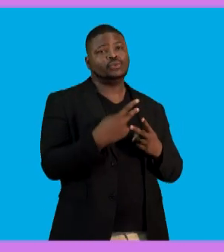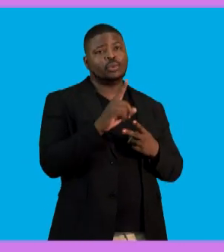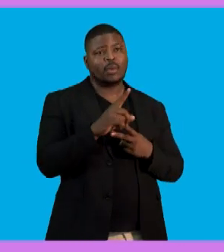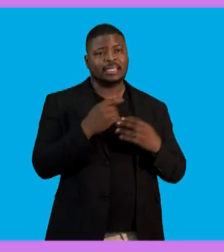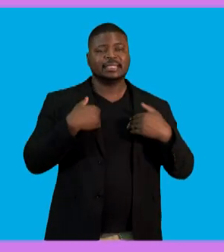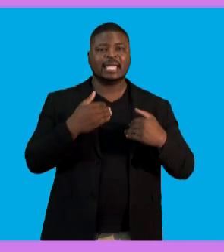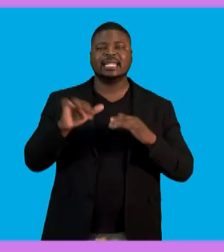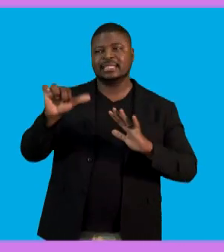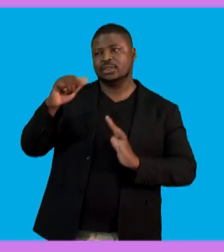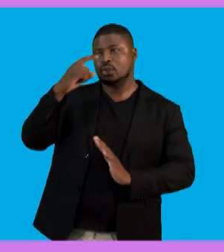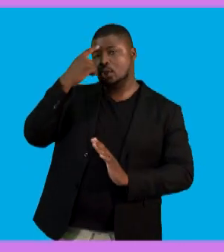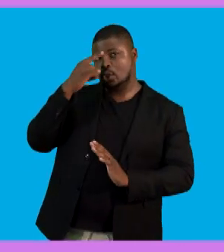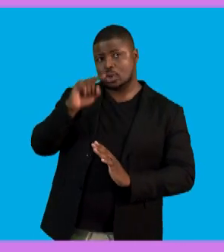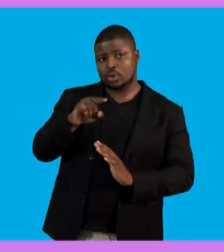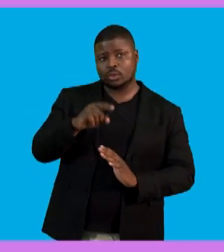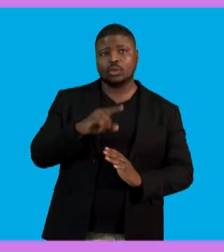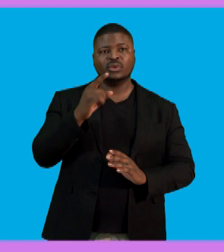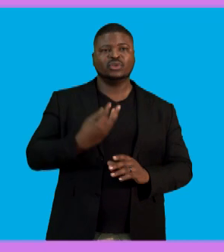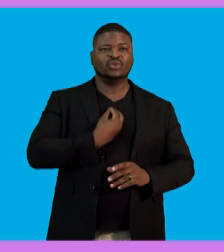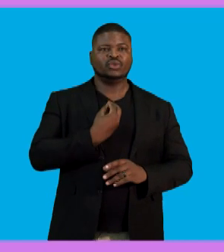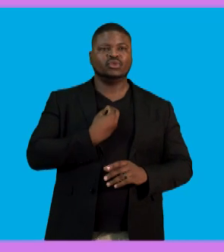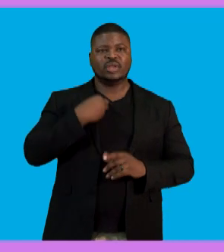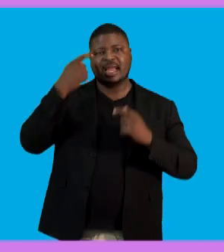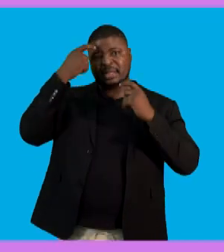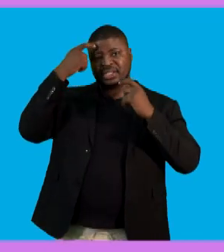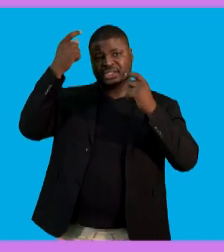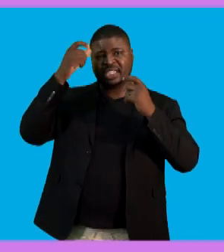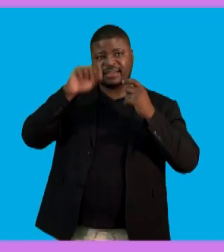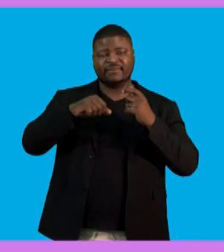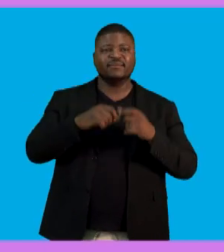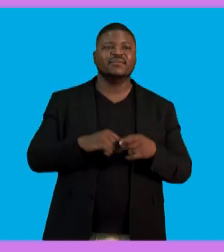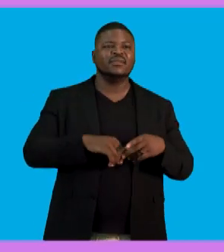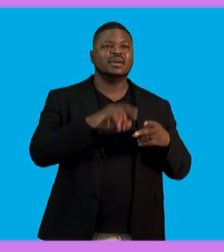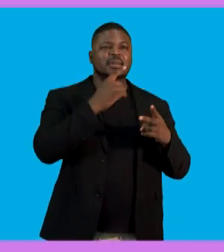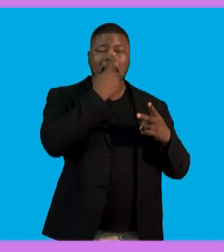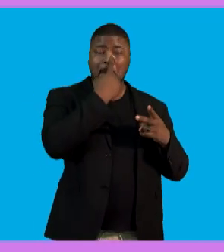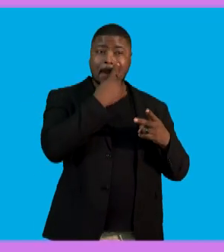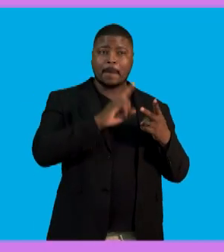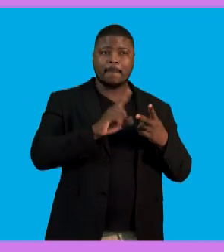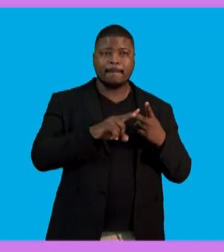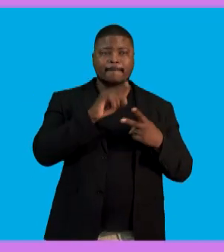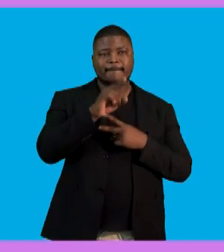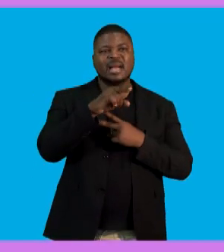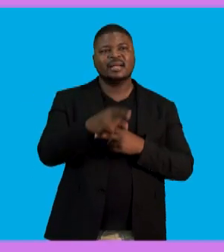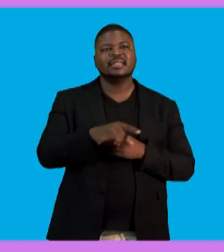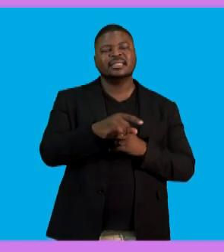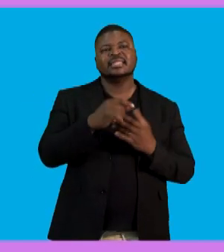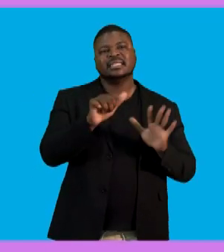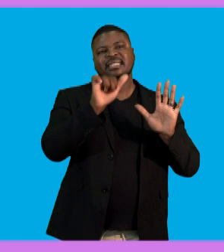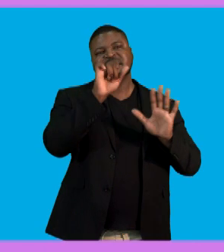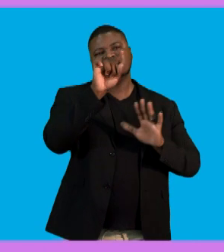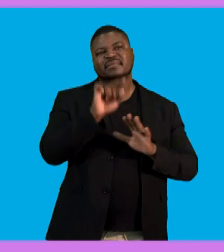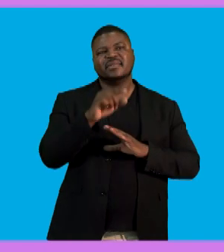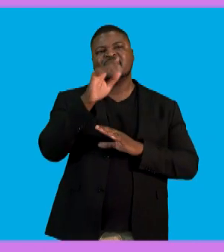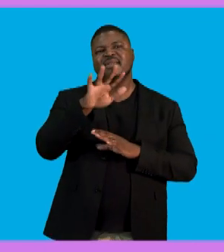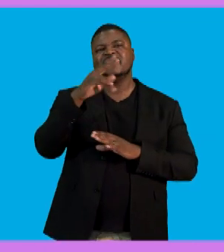at 6 o'clock in the morning, which is Junior Master Chef. Then the third one starts at 6:52, which is 8 minutes to